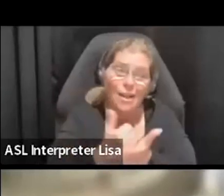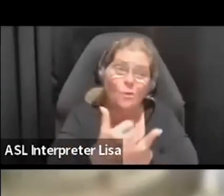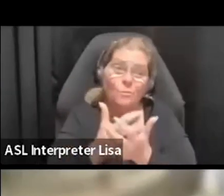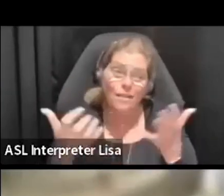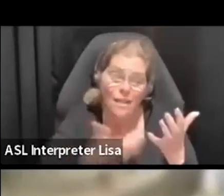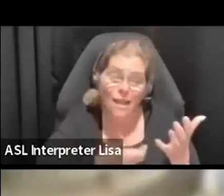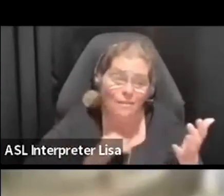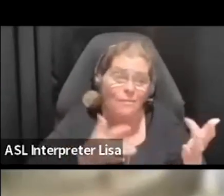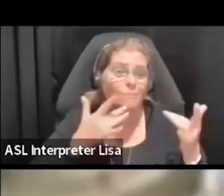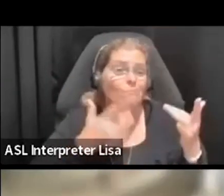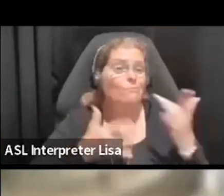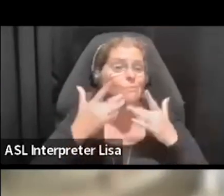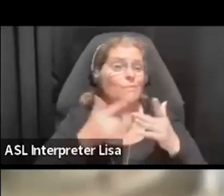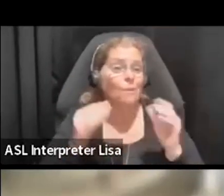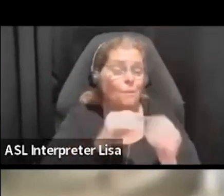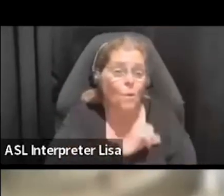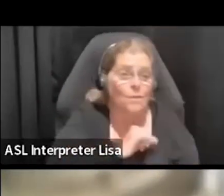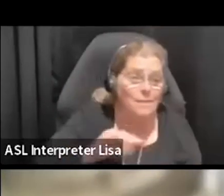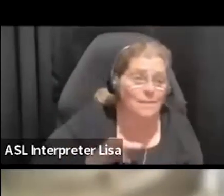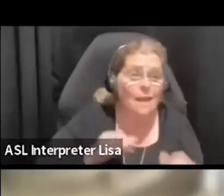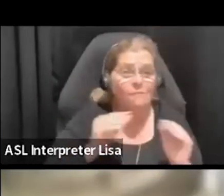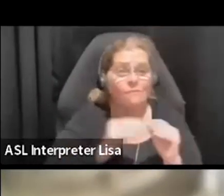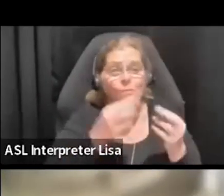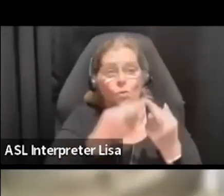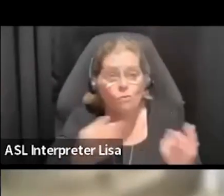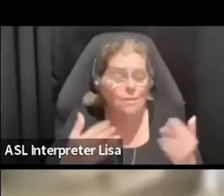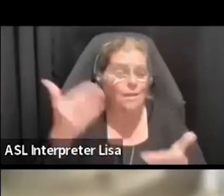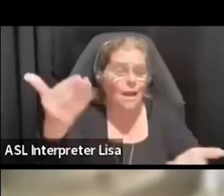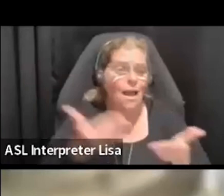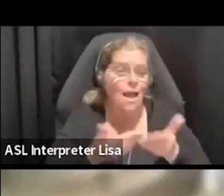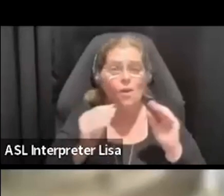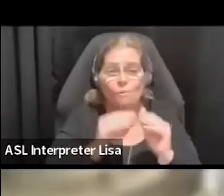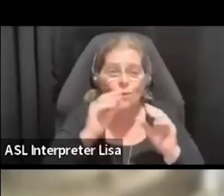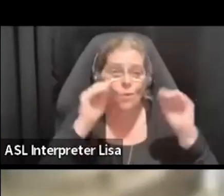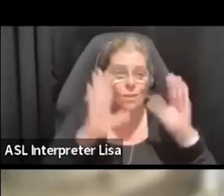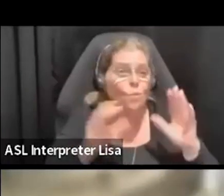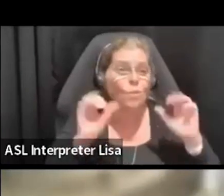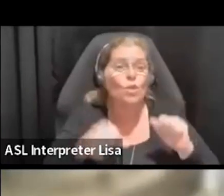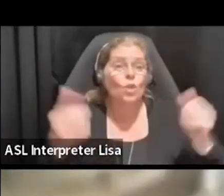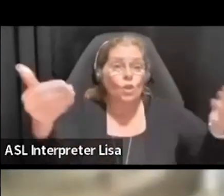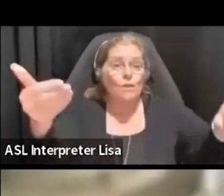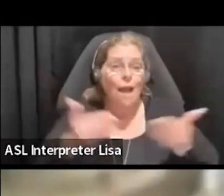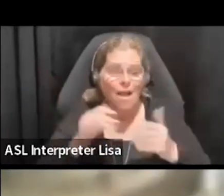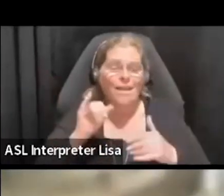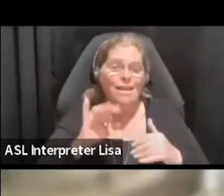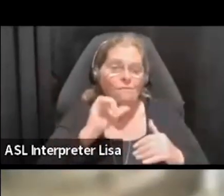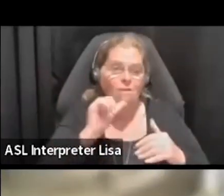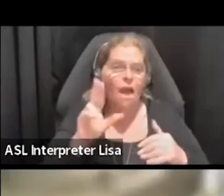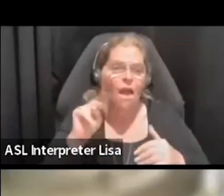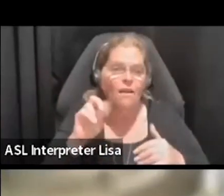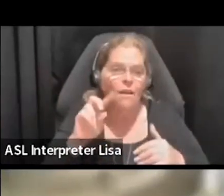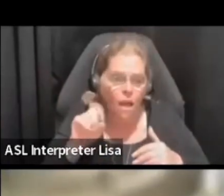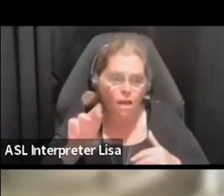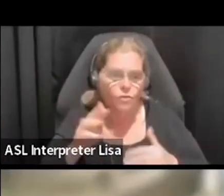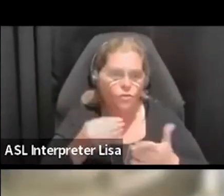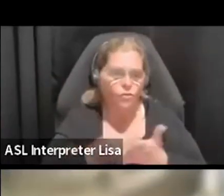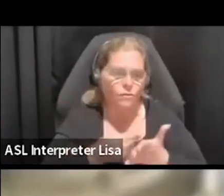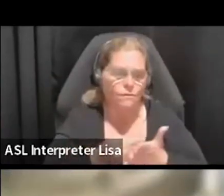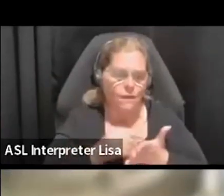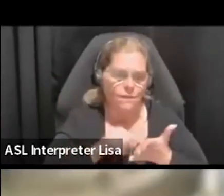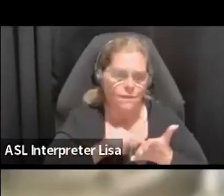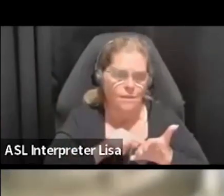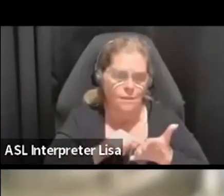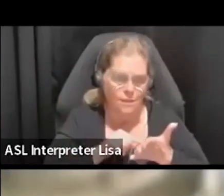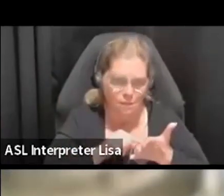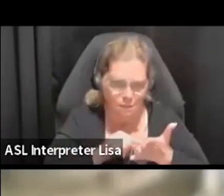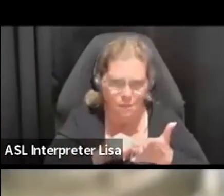more staffing, you could have the resources, you could hire more teachers, you can hire the things that we need. So ultimately, in order to try to